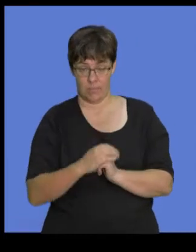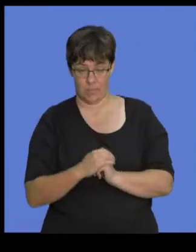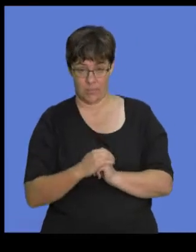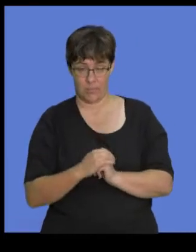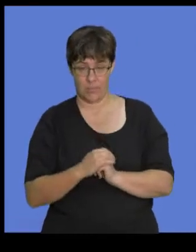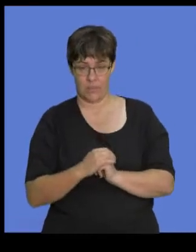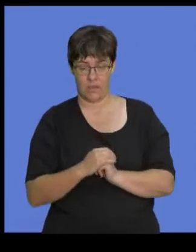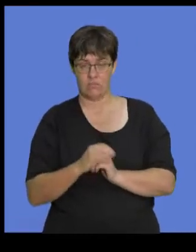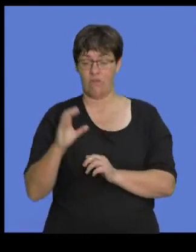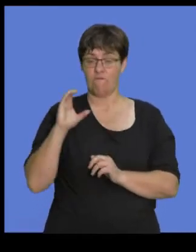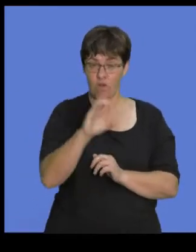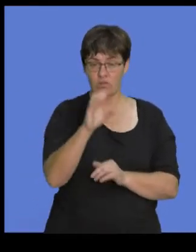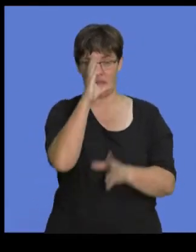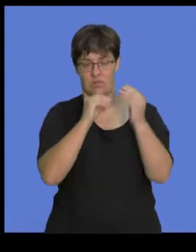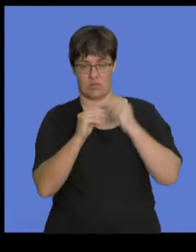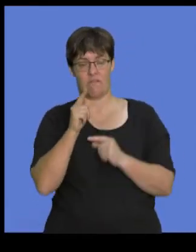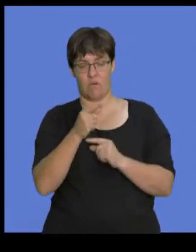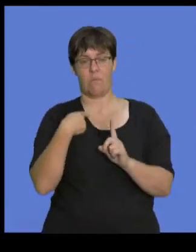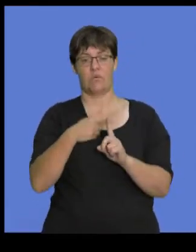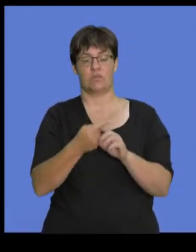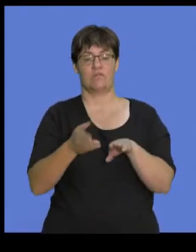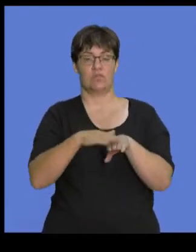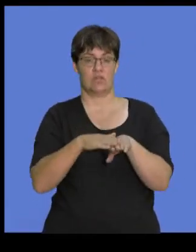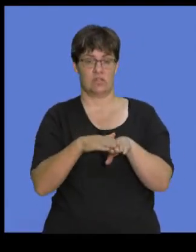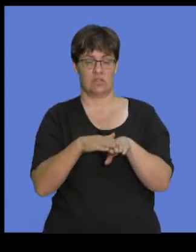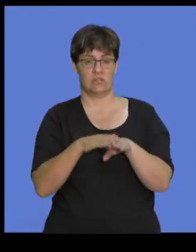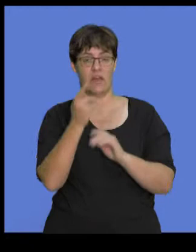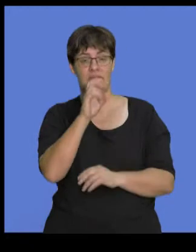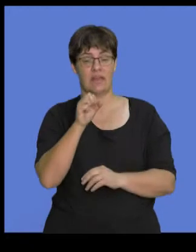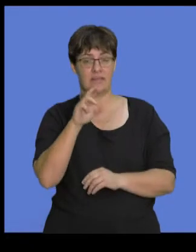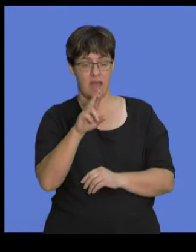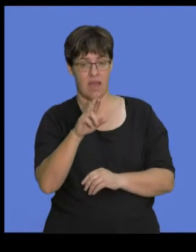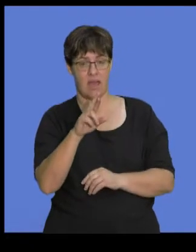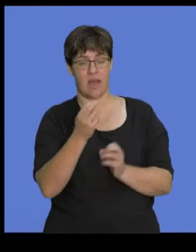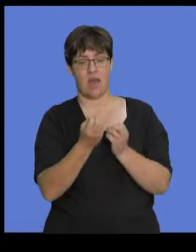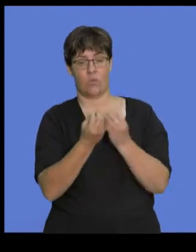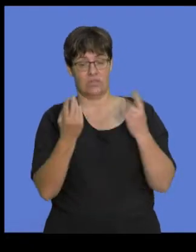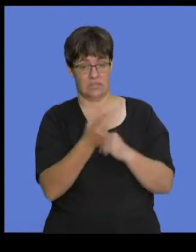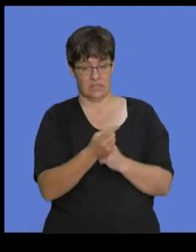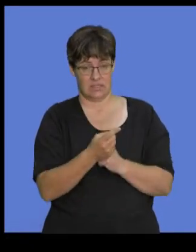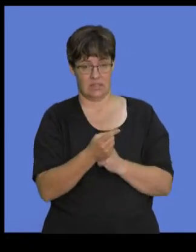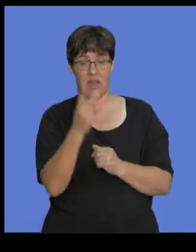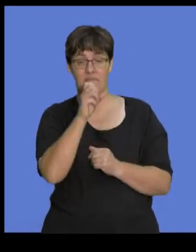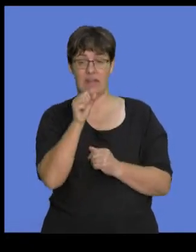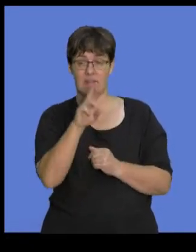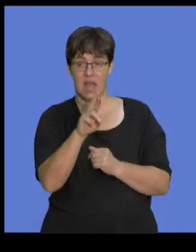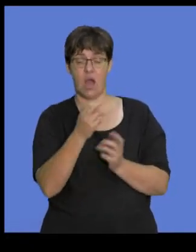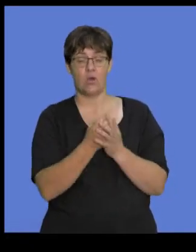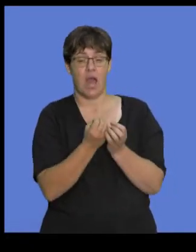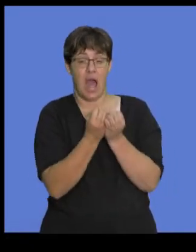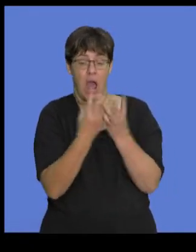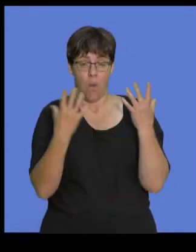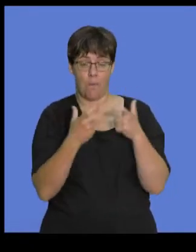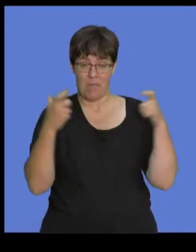right? So this is the force experienced per unit positive charge, which is a vector quantity. So emphasis is on